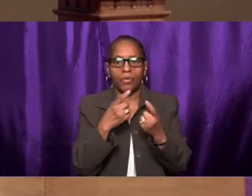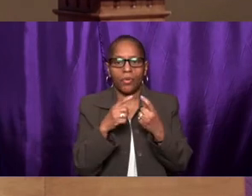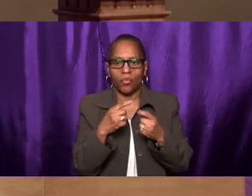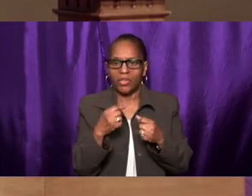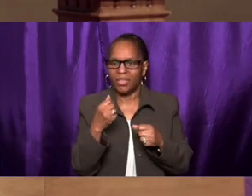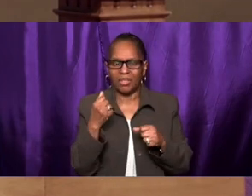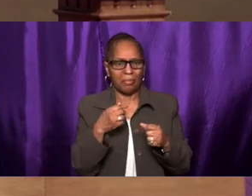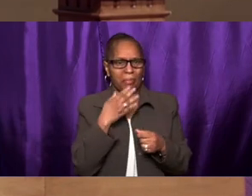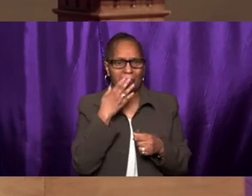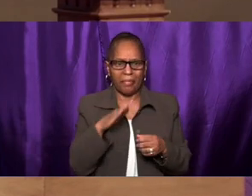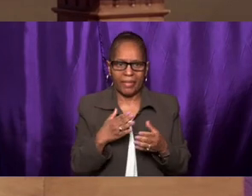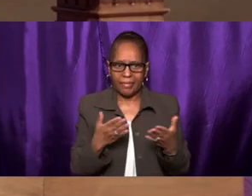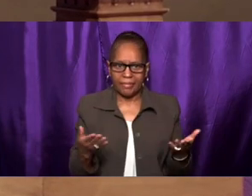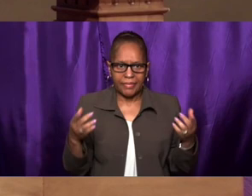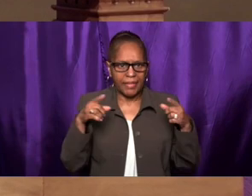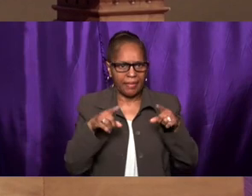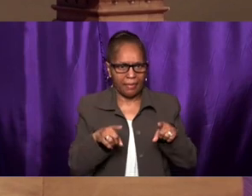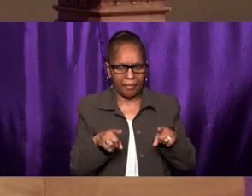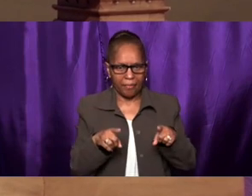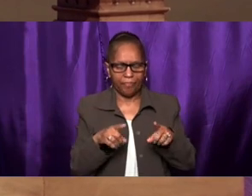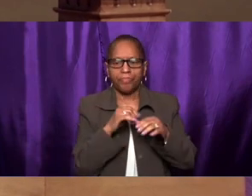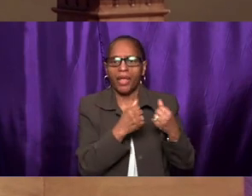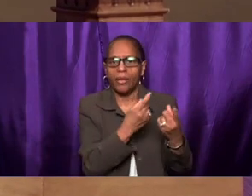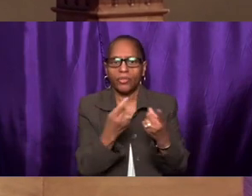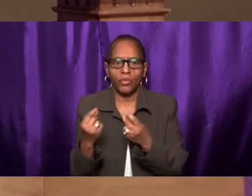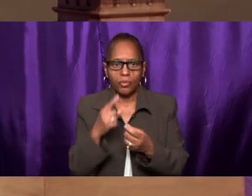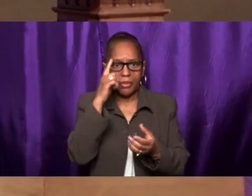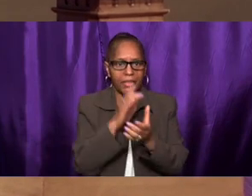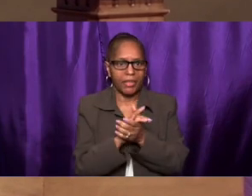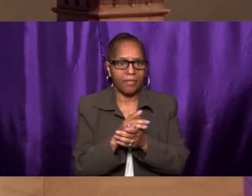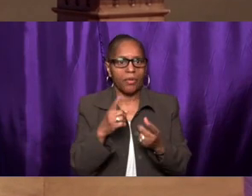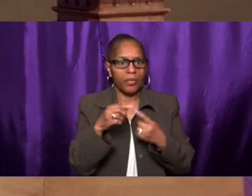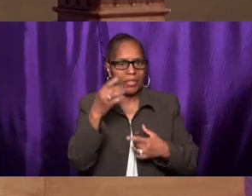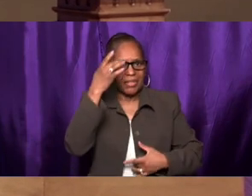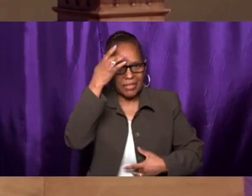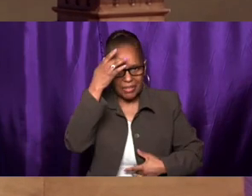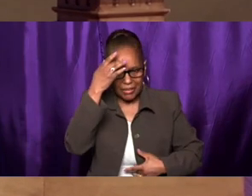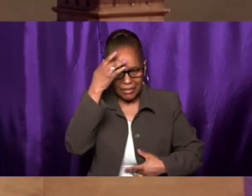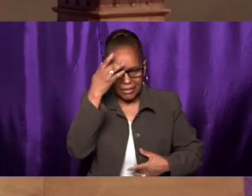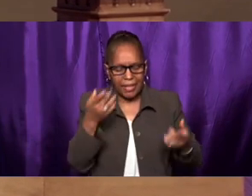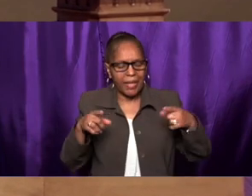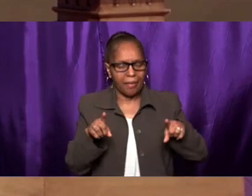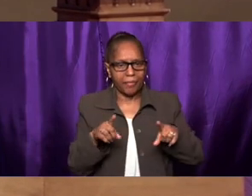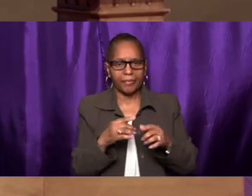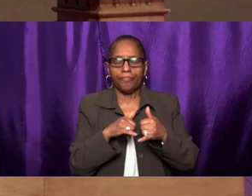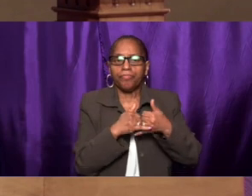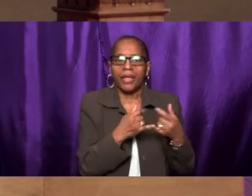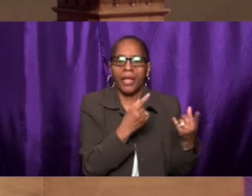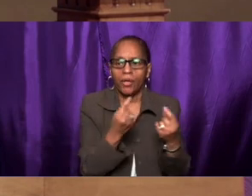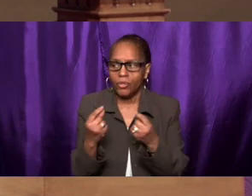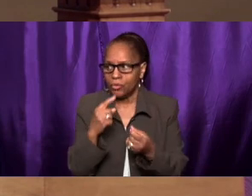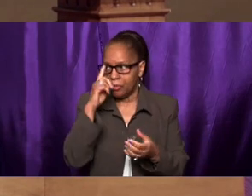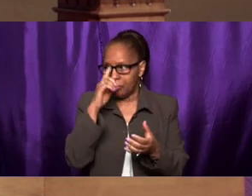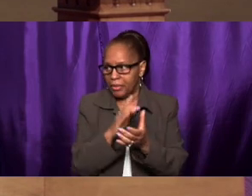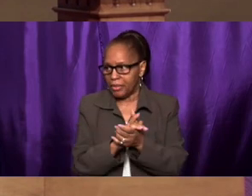betrayal happens? How do you believe when the sickness happens? How do you believe when